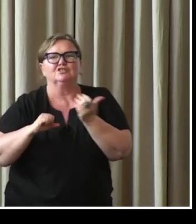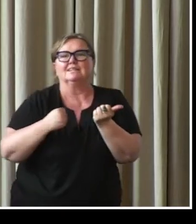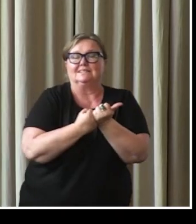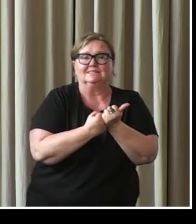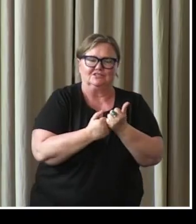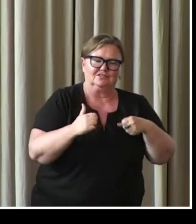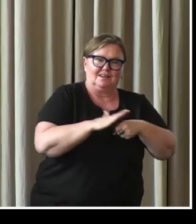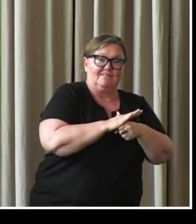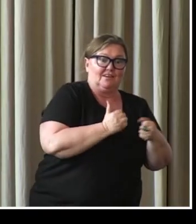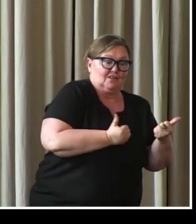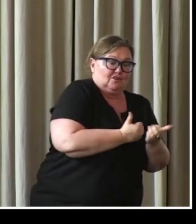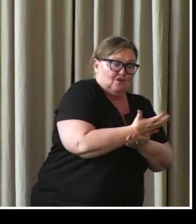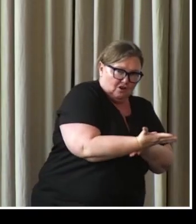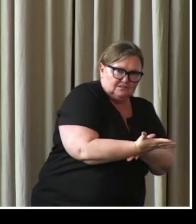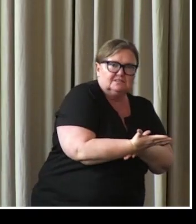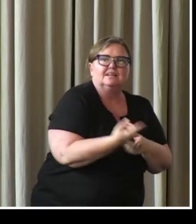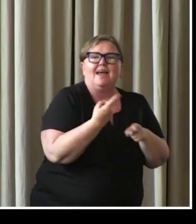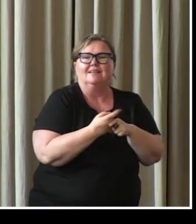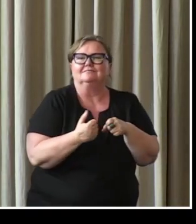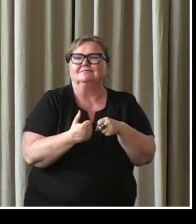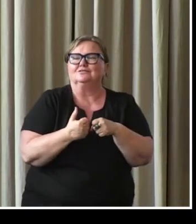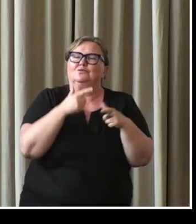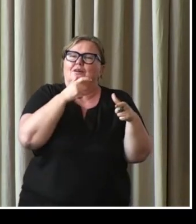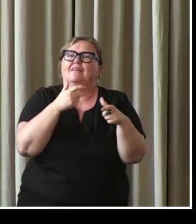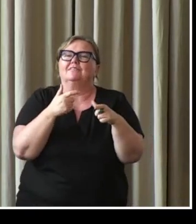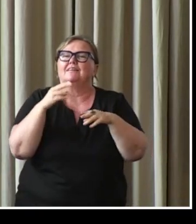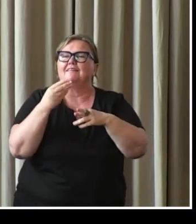as well as address financial disadvantage over time.